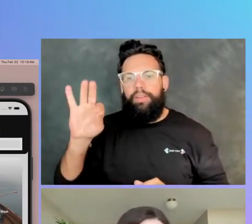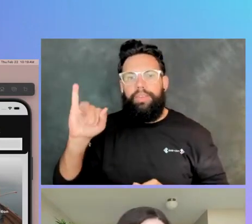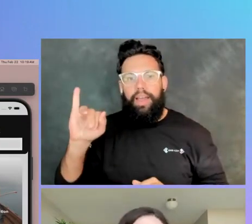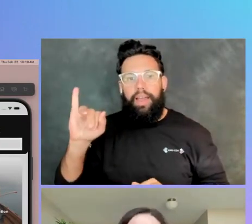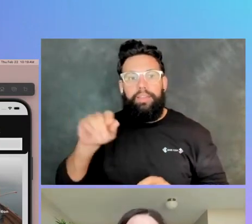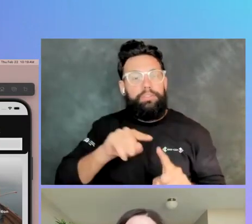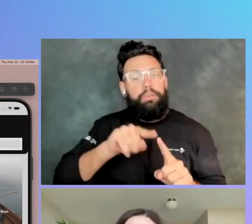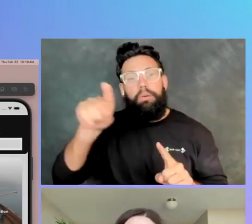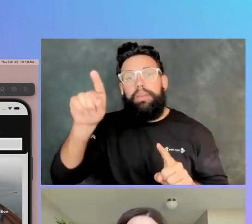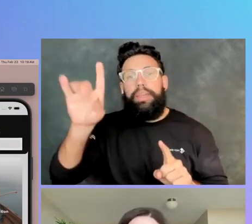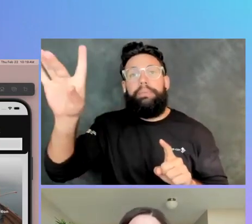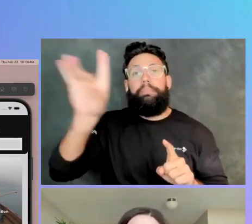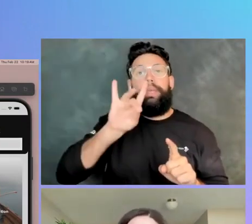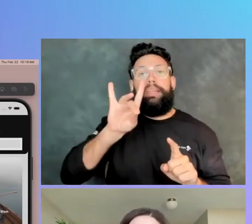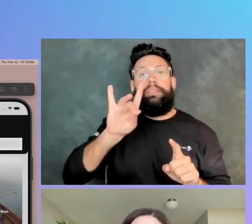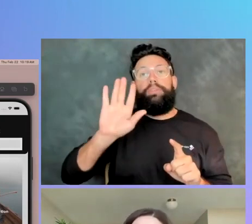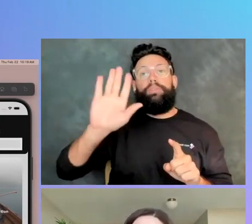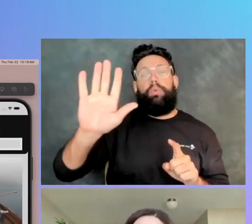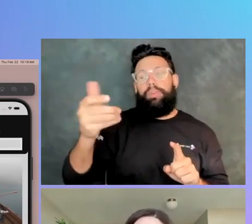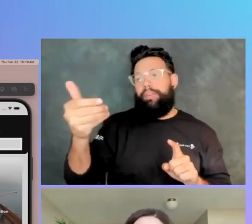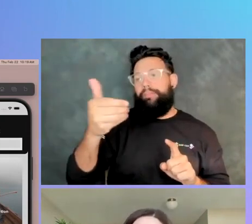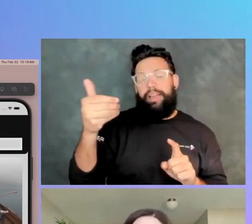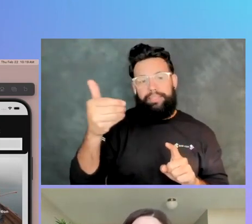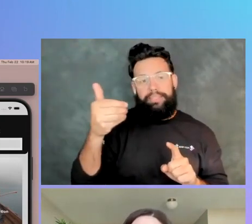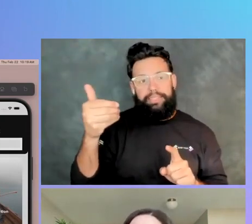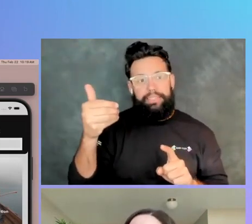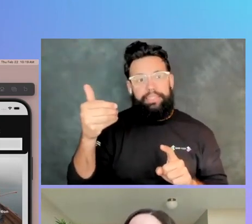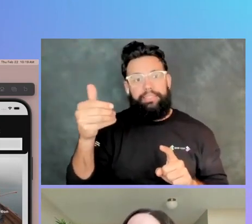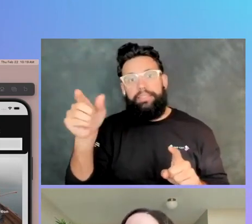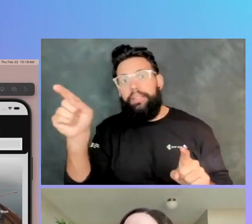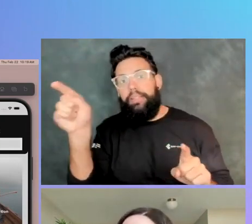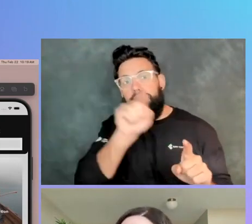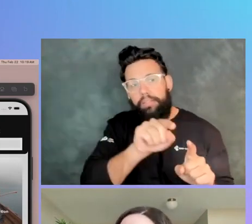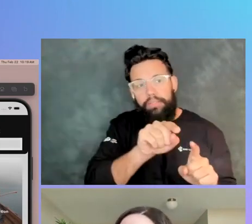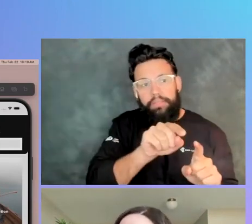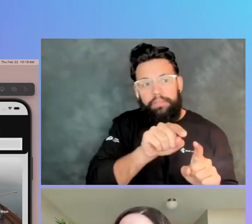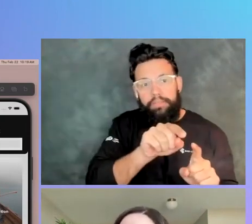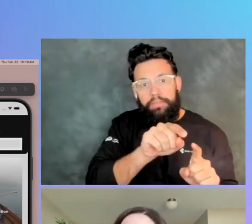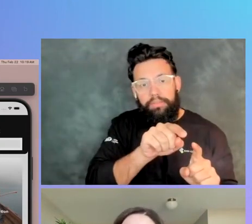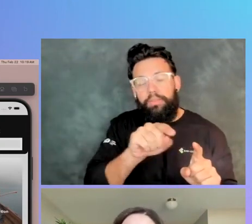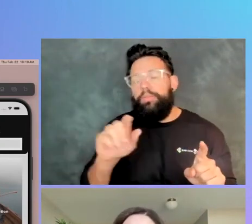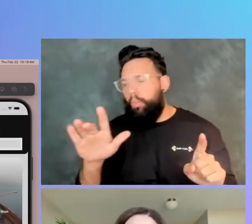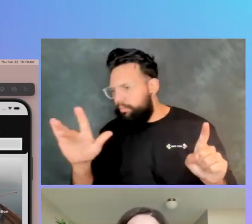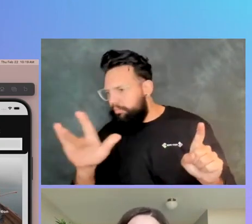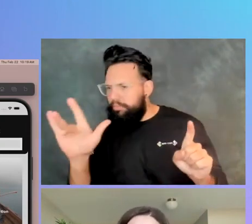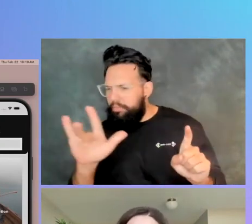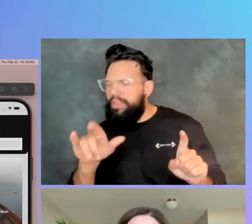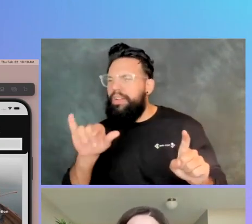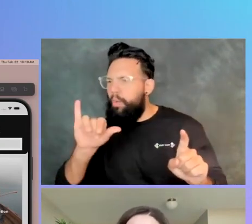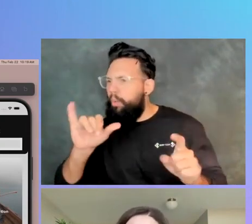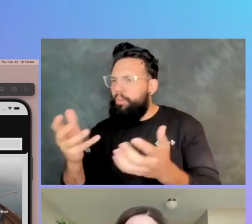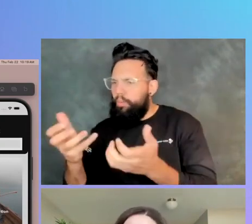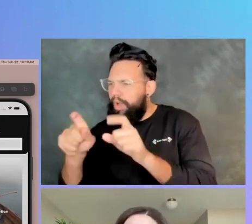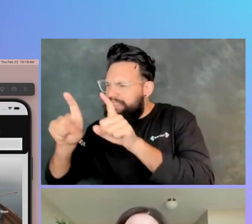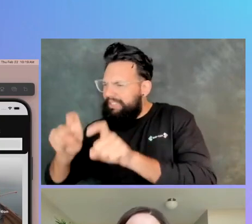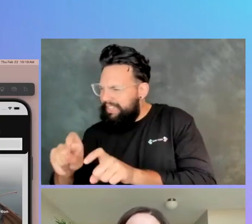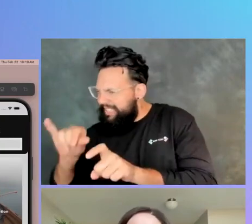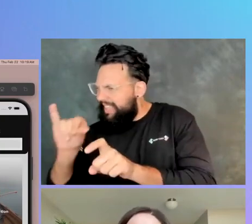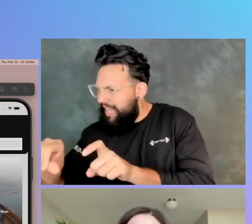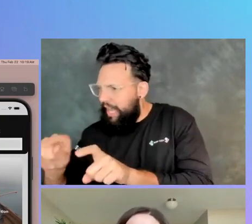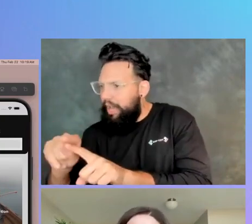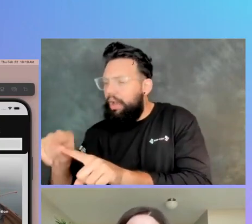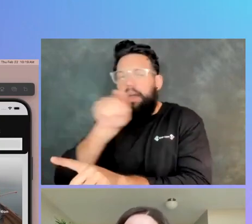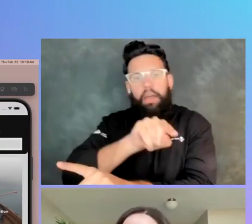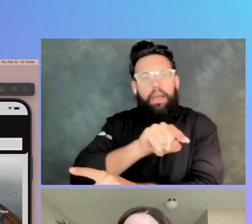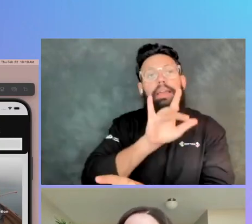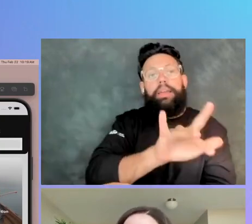can then, on my device itself, navigate to the screen that I want to test and come out here and hit this play button again, and then it'll take a scan of that screen